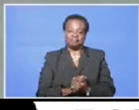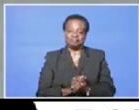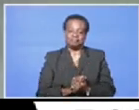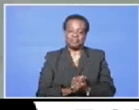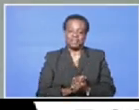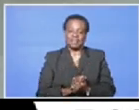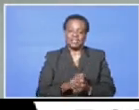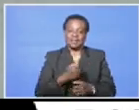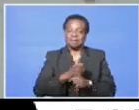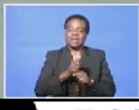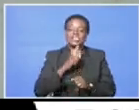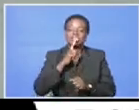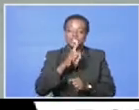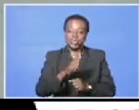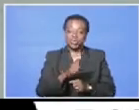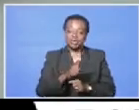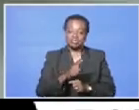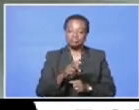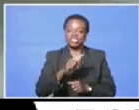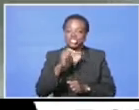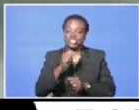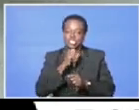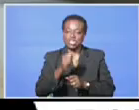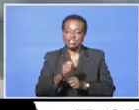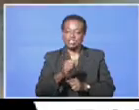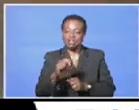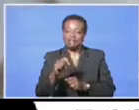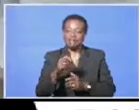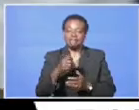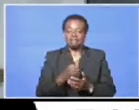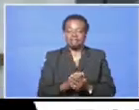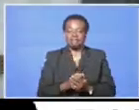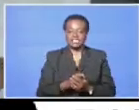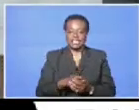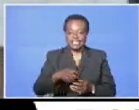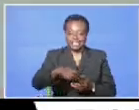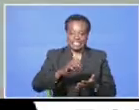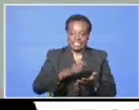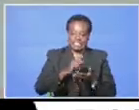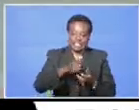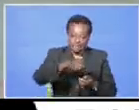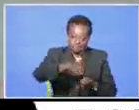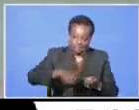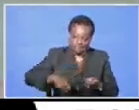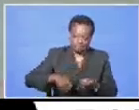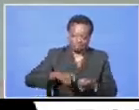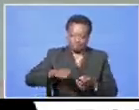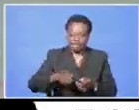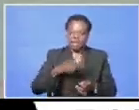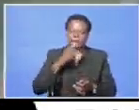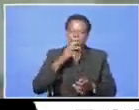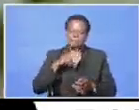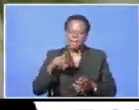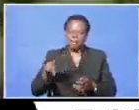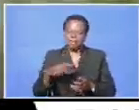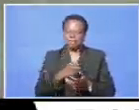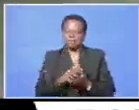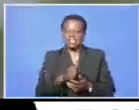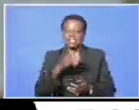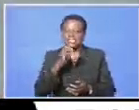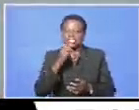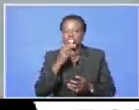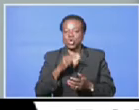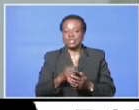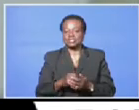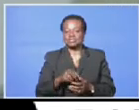In true traditional fashion, Chef Ellie seasoned his snapper. Bringing a different flair, Chelsea filleted